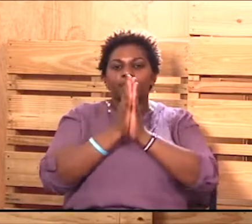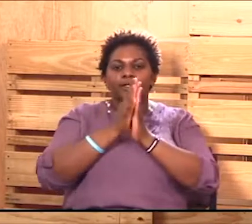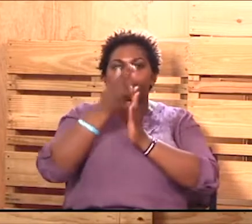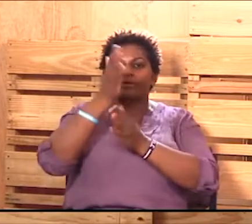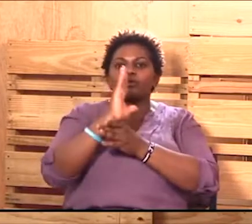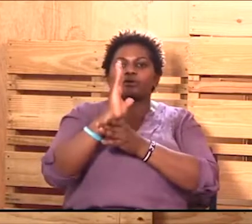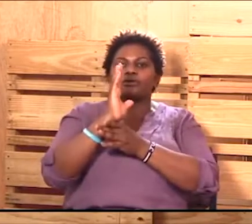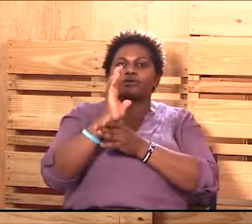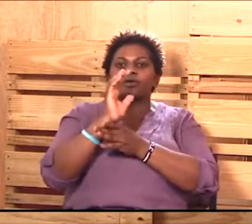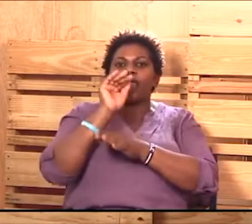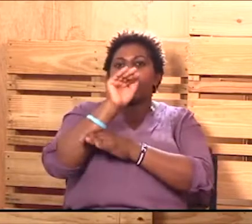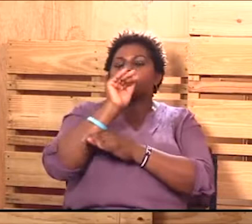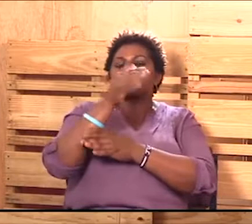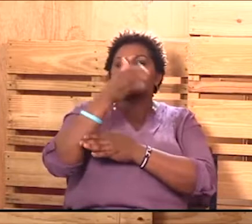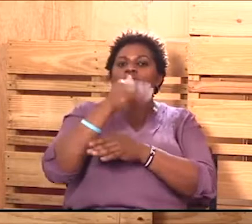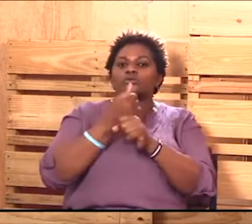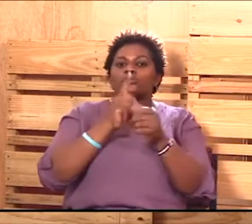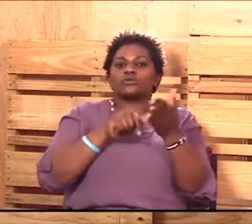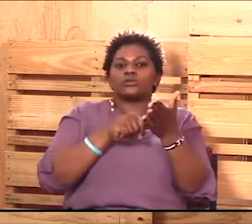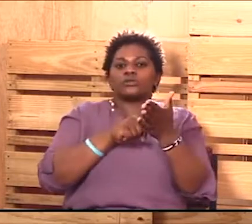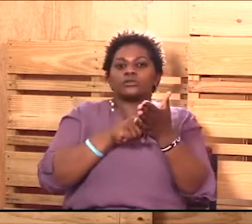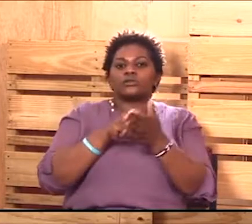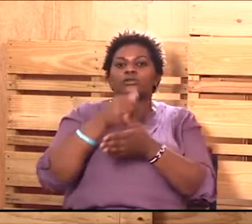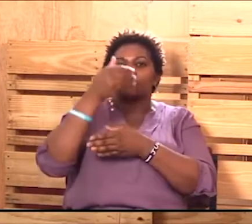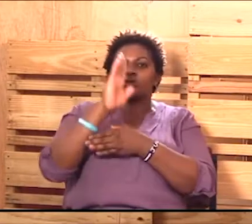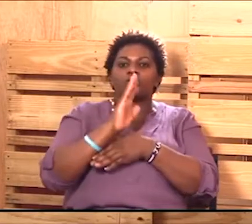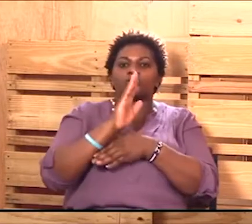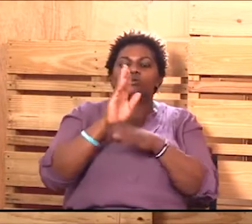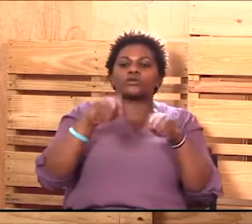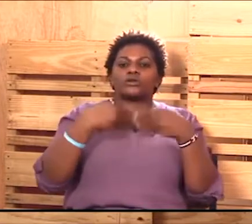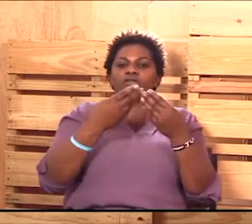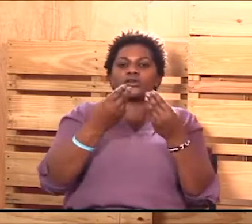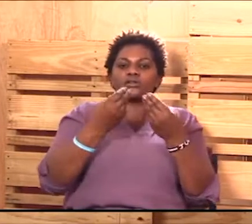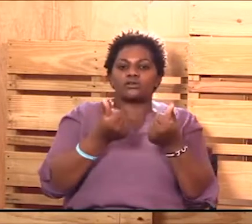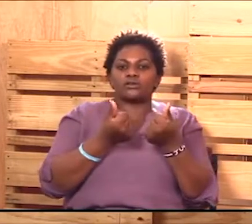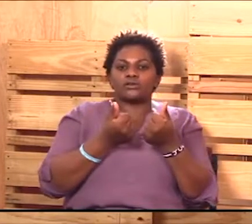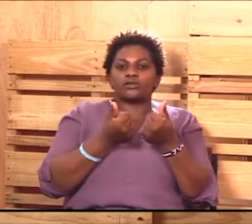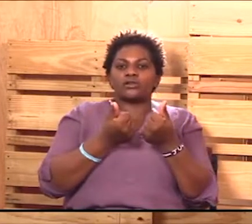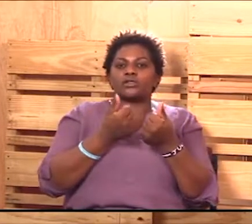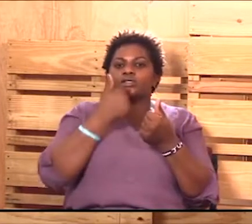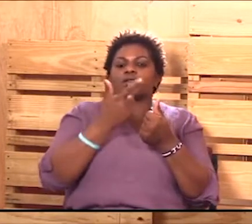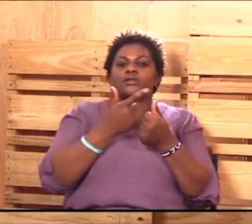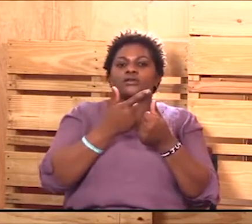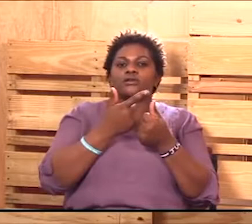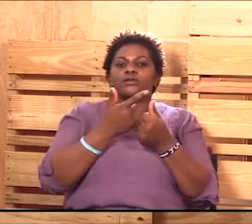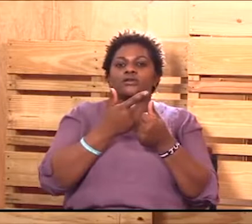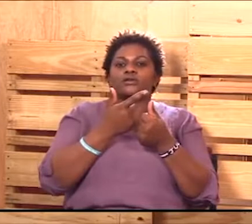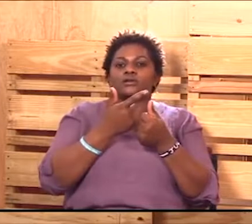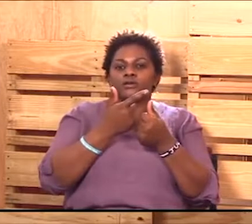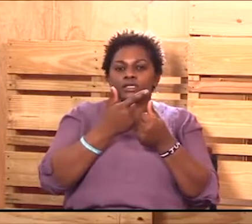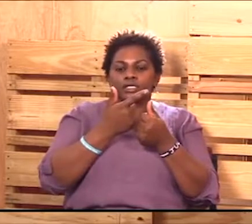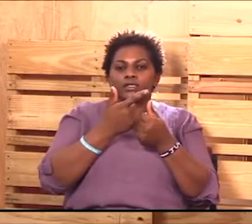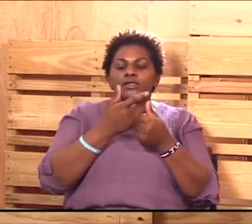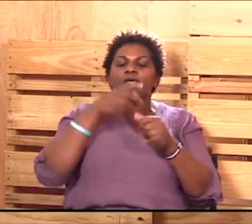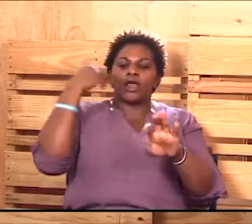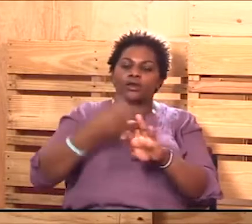God on their behalf and asking God, "What do I do?" And God gives a solution. And he tells him to do, to strike, you